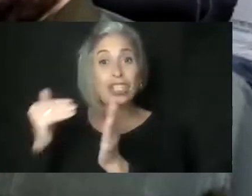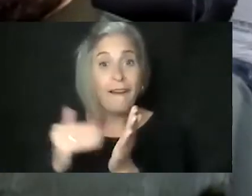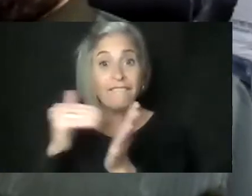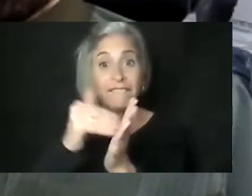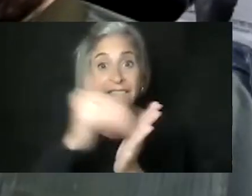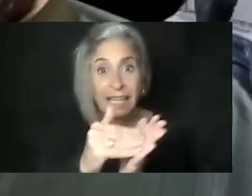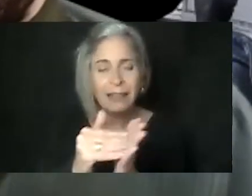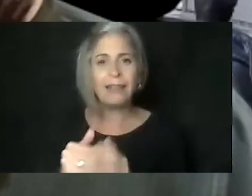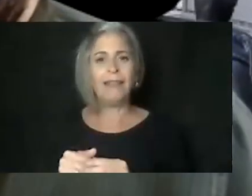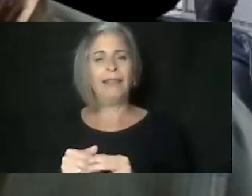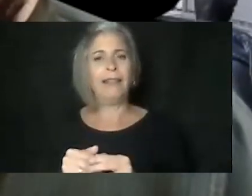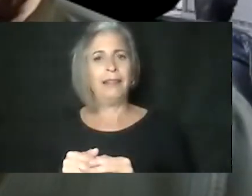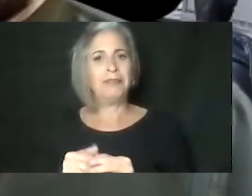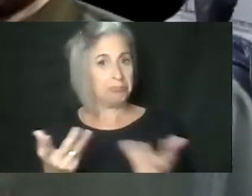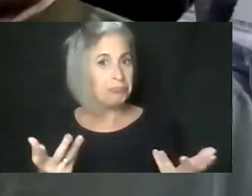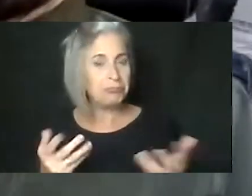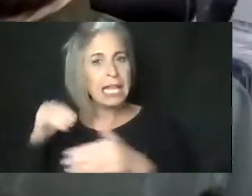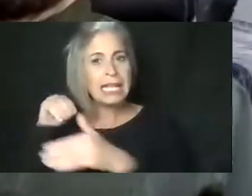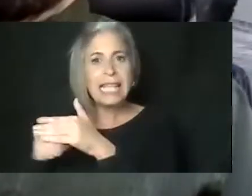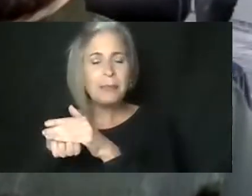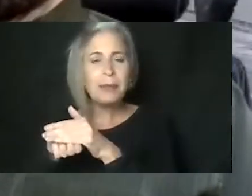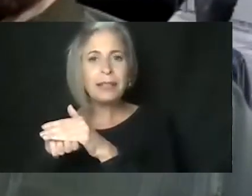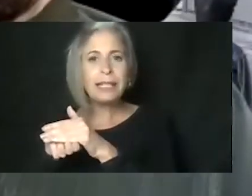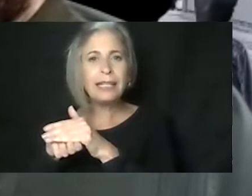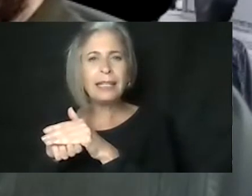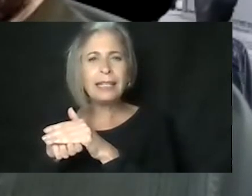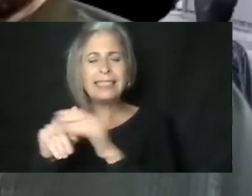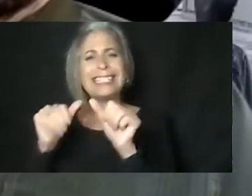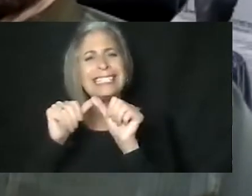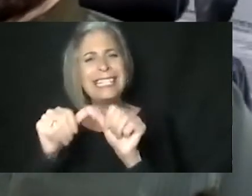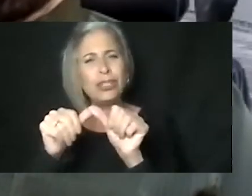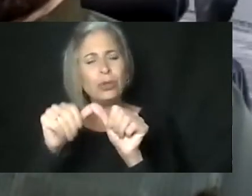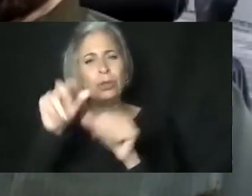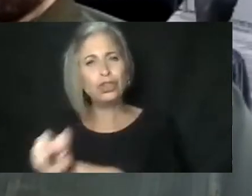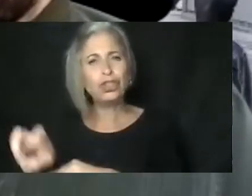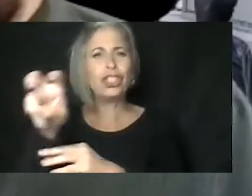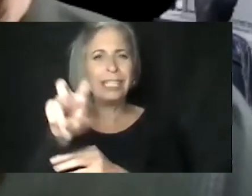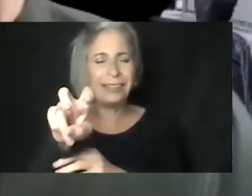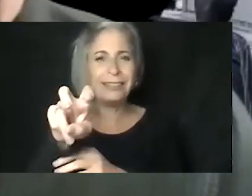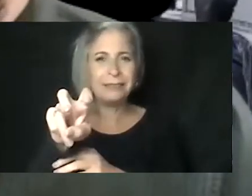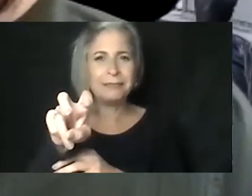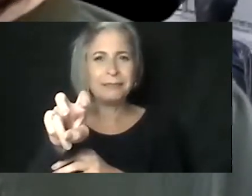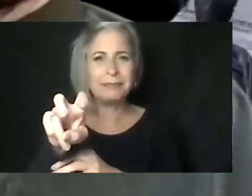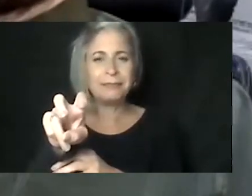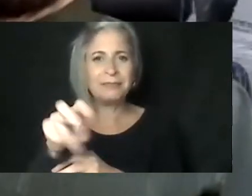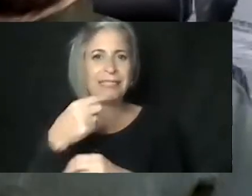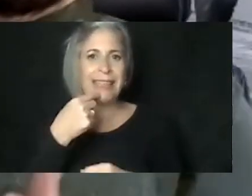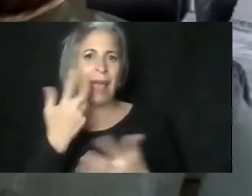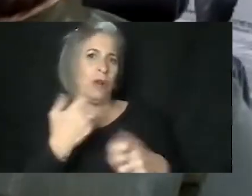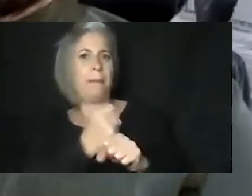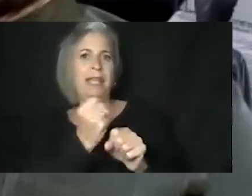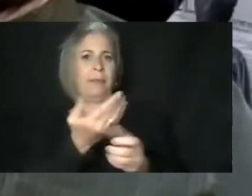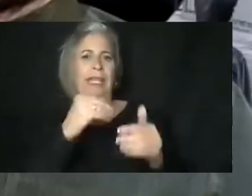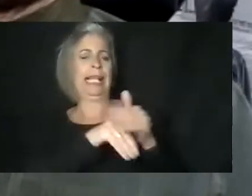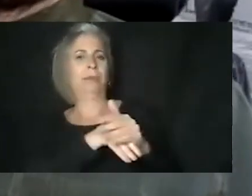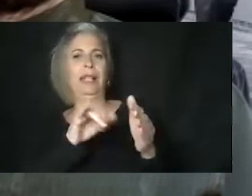frequently, is that accessibility is a constant journey. Accessibility isn't something that you say, I'm gonna make something